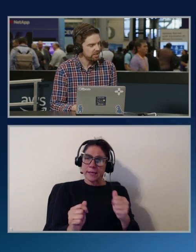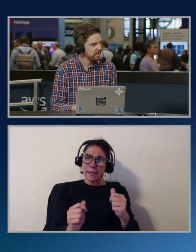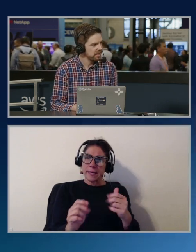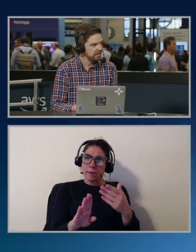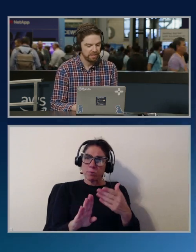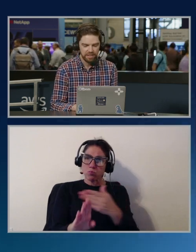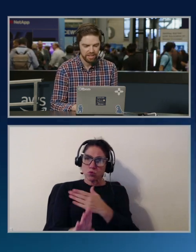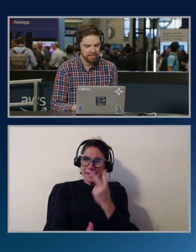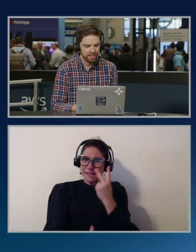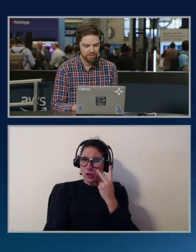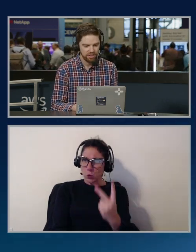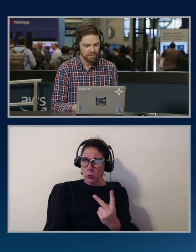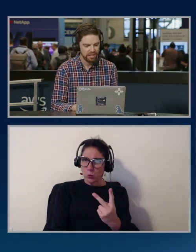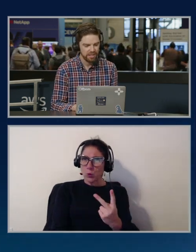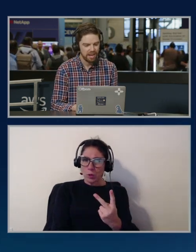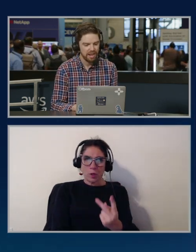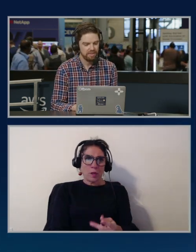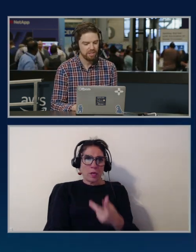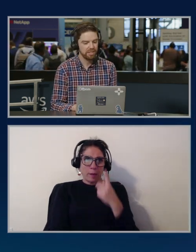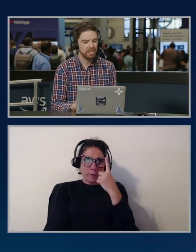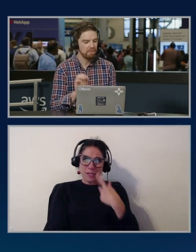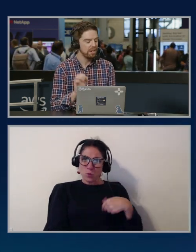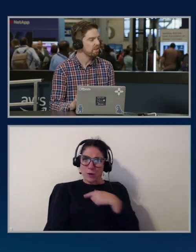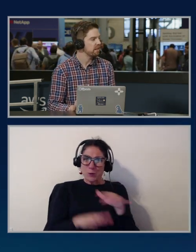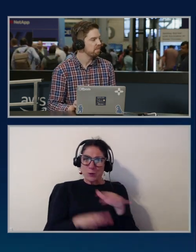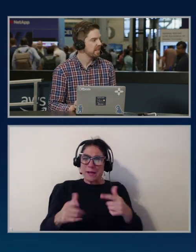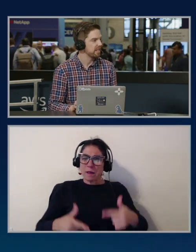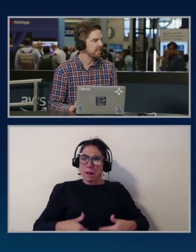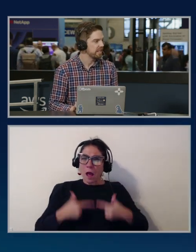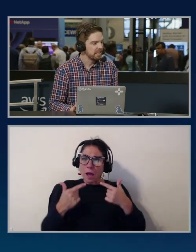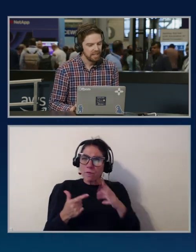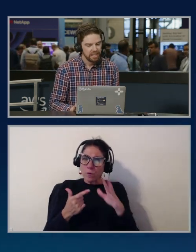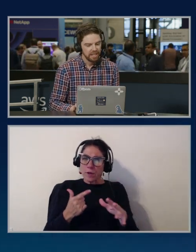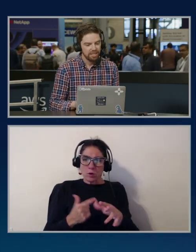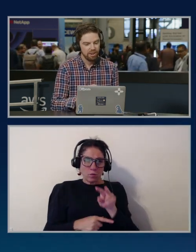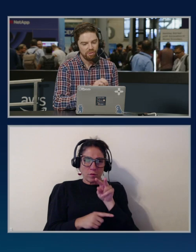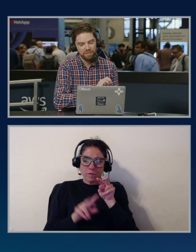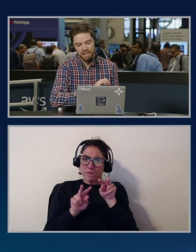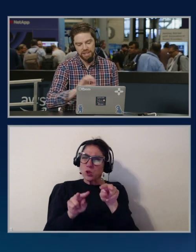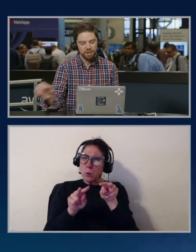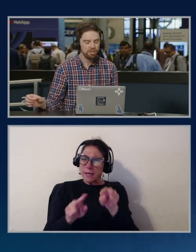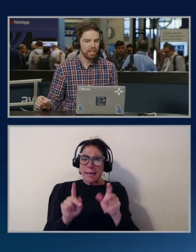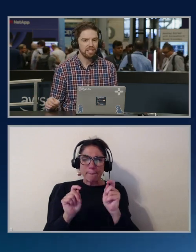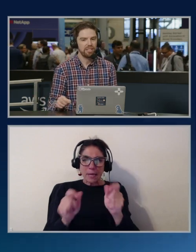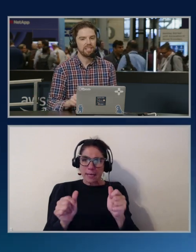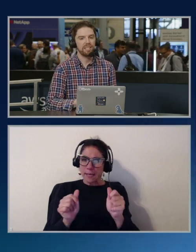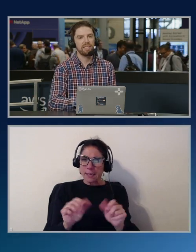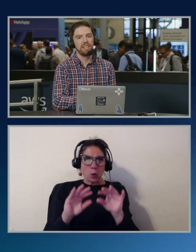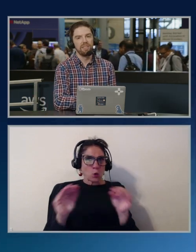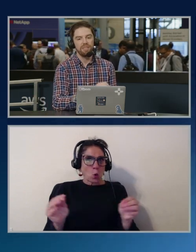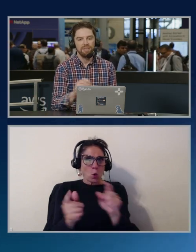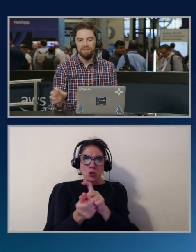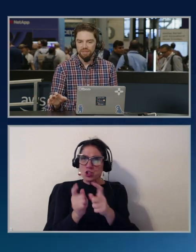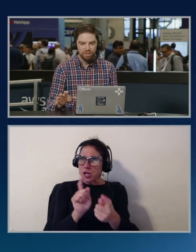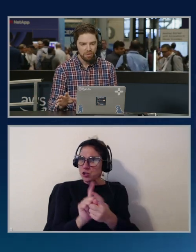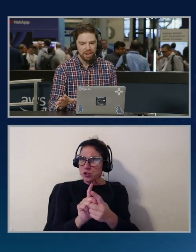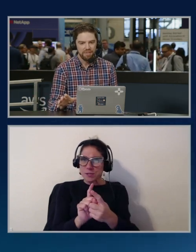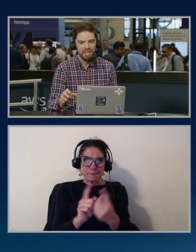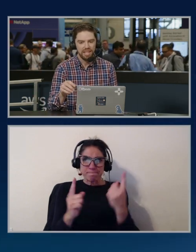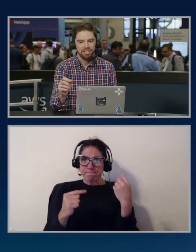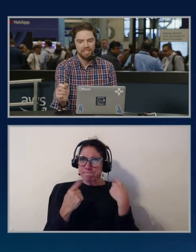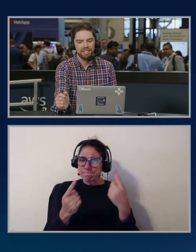and we're just going to, since we're doing this live, we're just going to preview it immediately. Perfect. Okay. So we've done no changes,